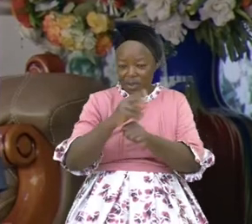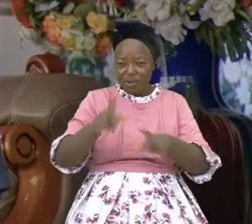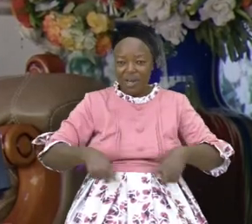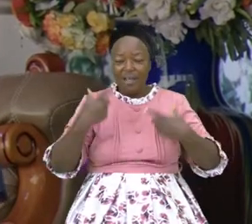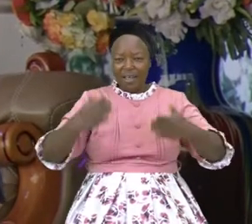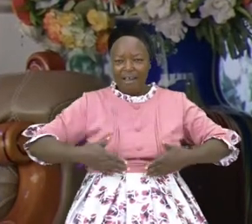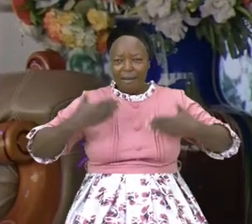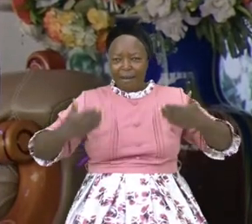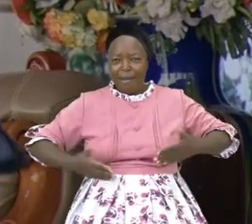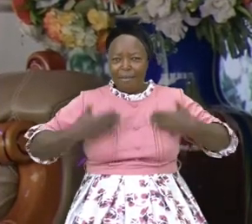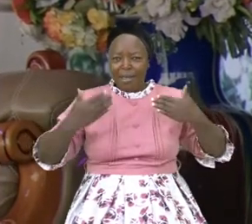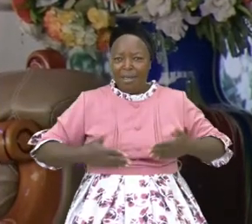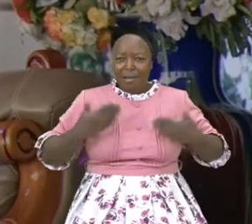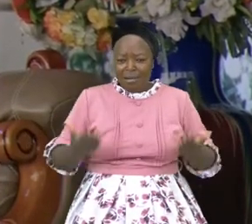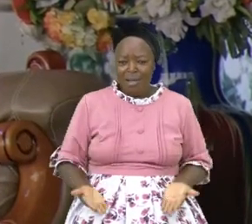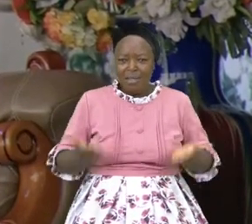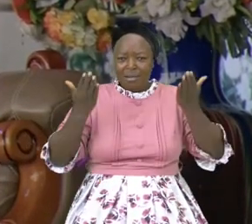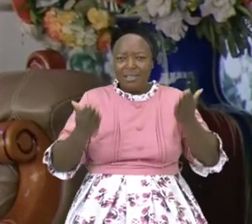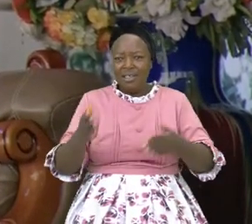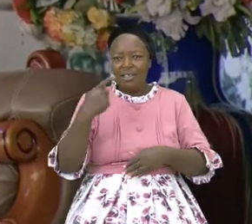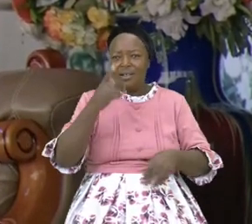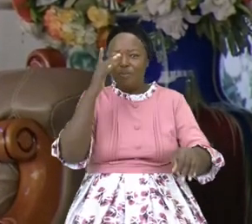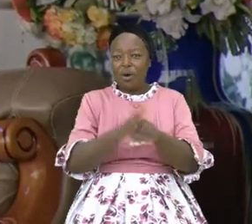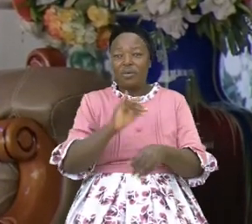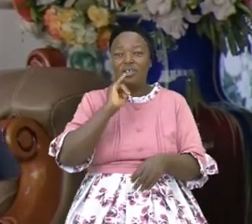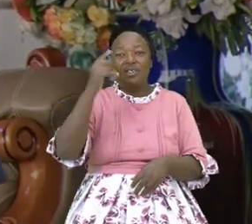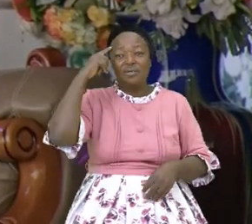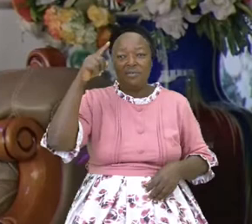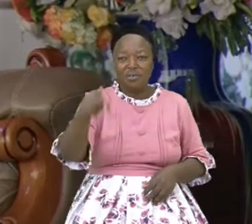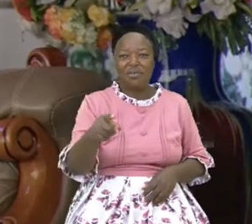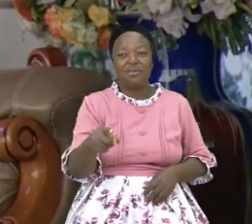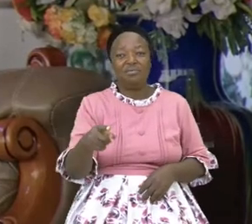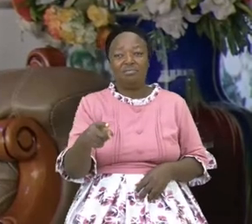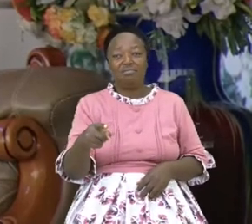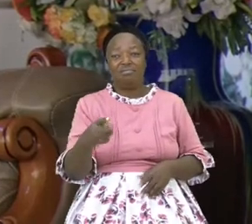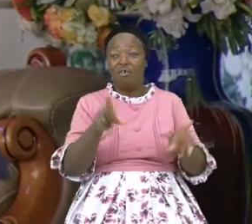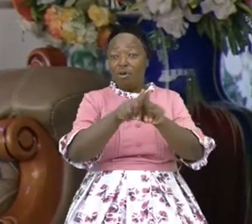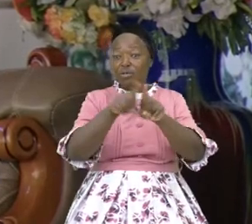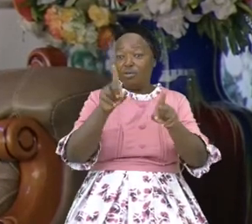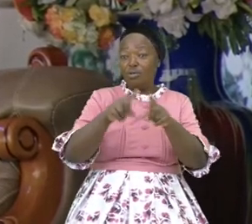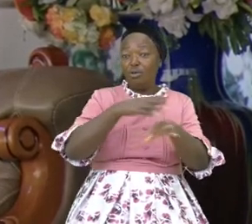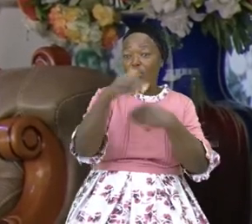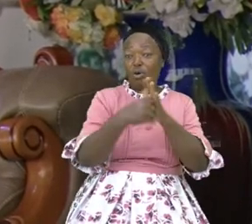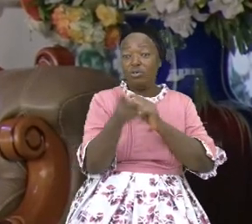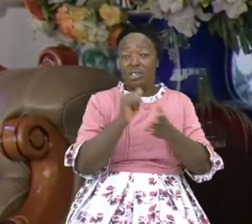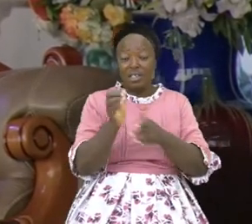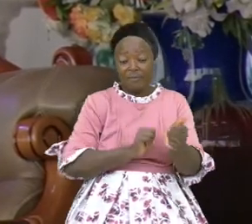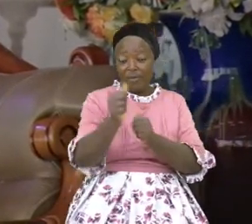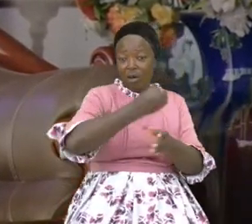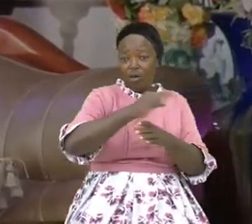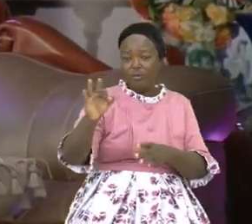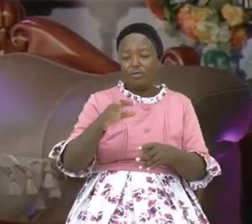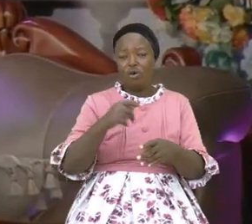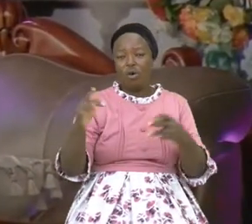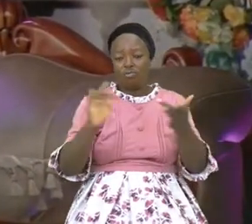happy, exalted, the promise is unto you. Even to those that are far off, online,